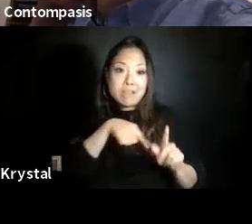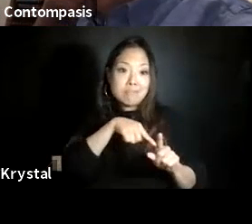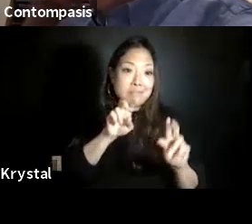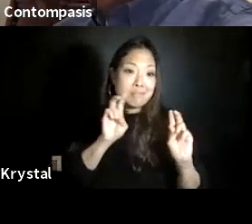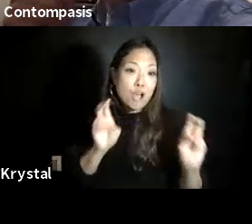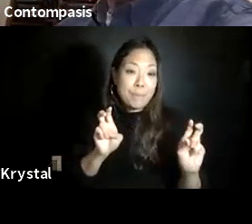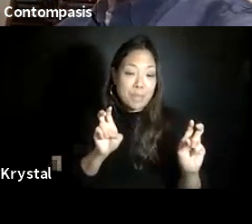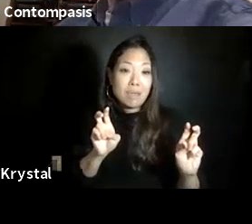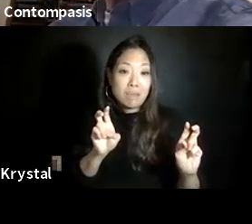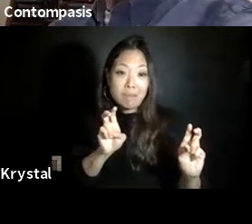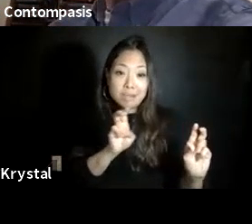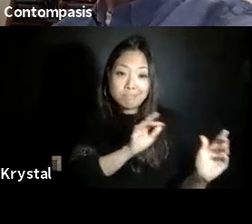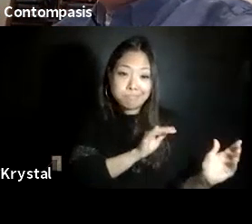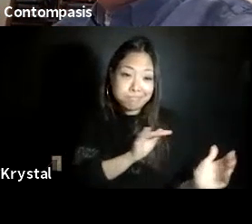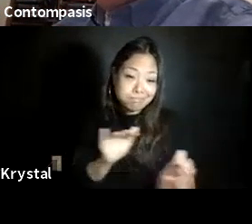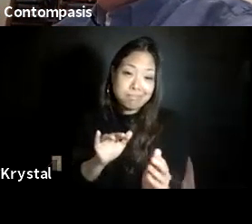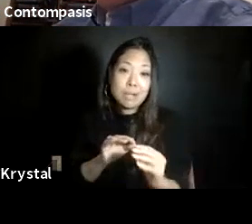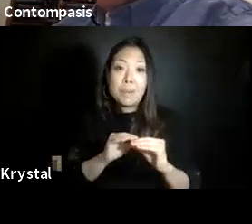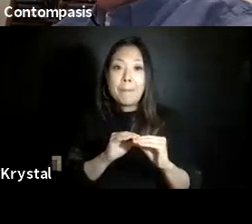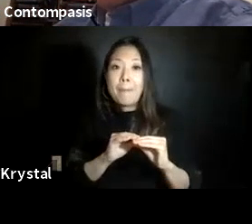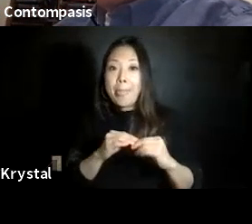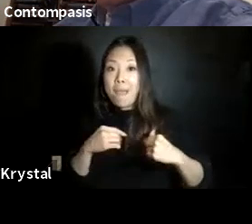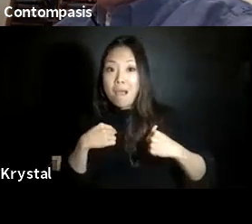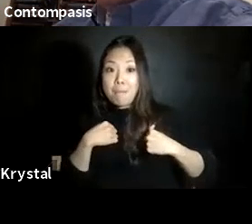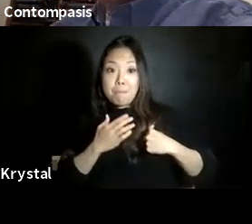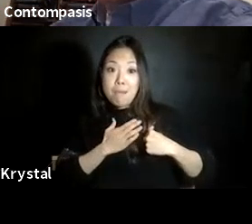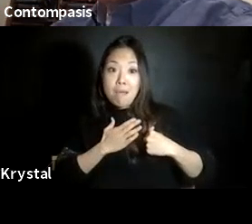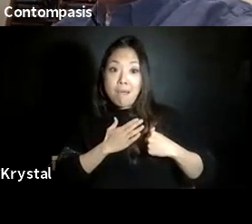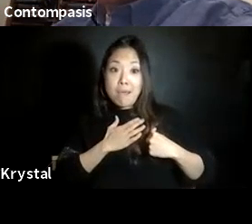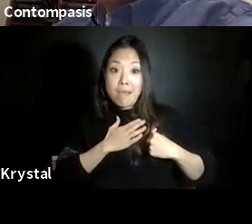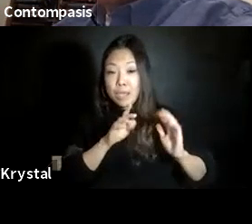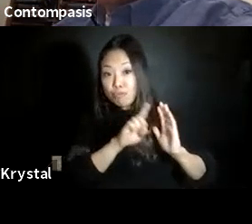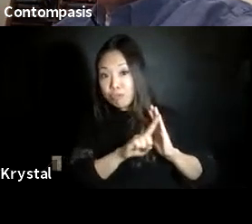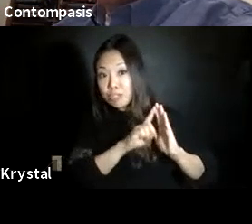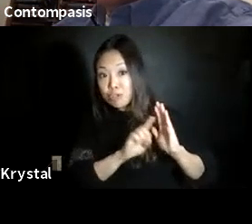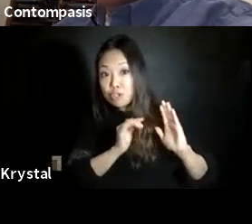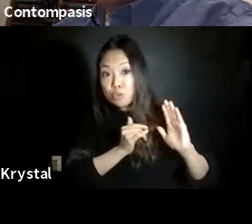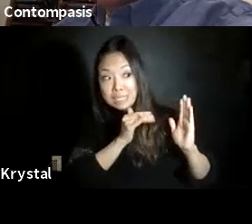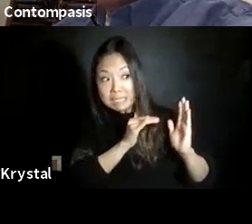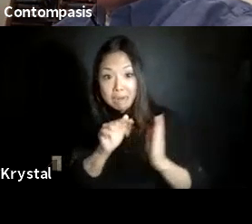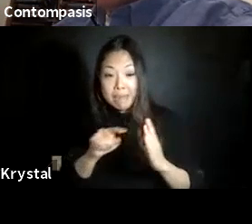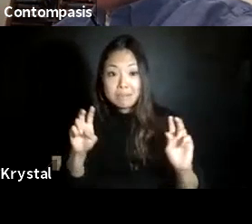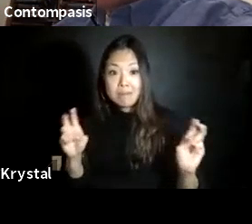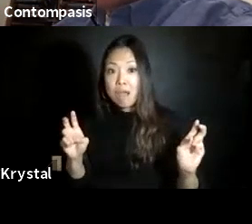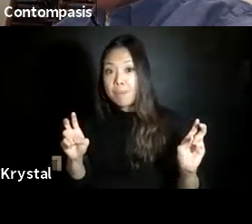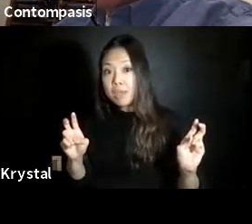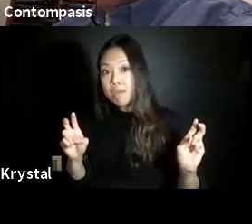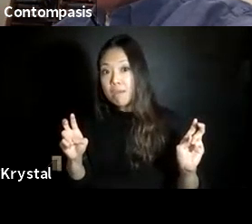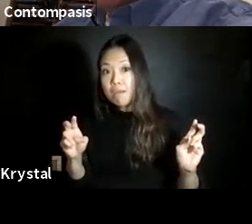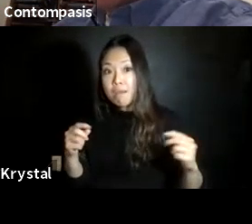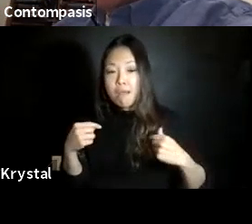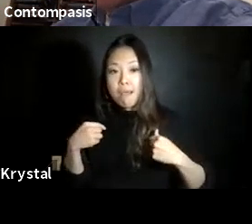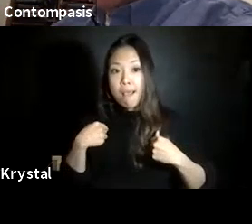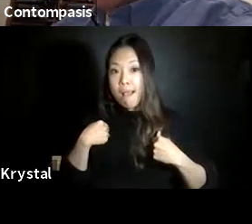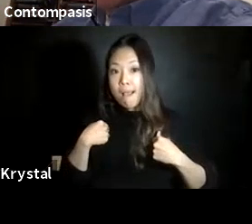I have not come across in the years that we've been studying this topic, this